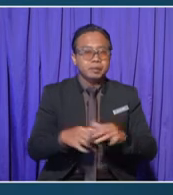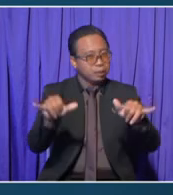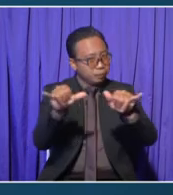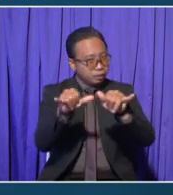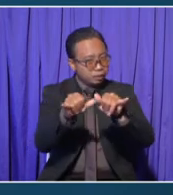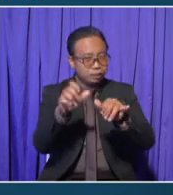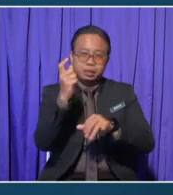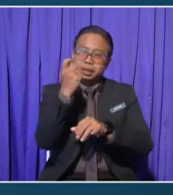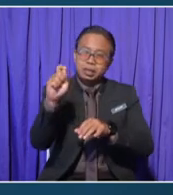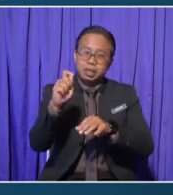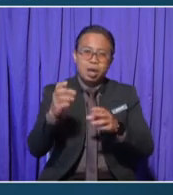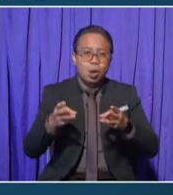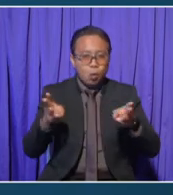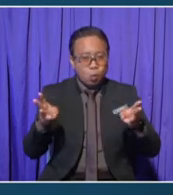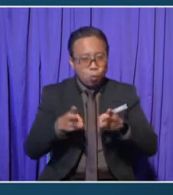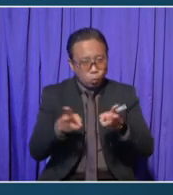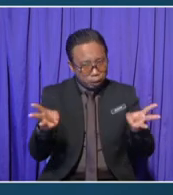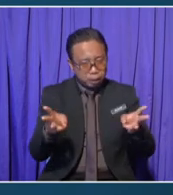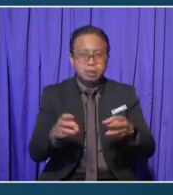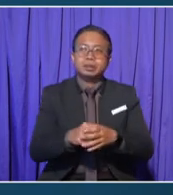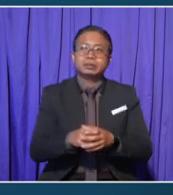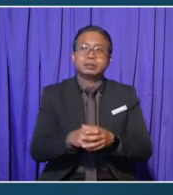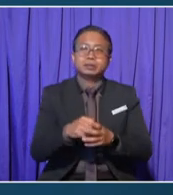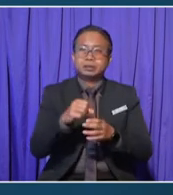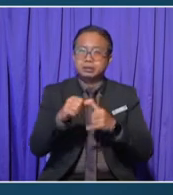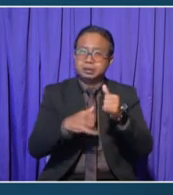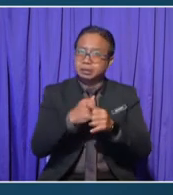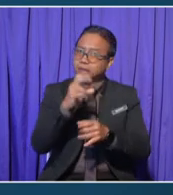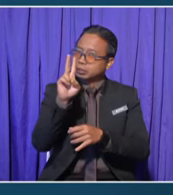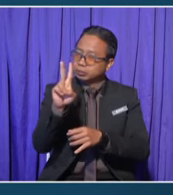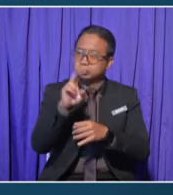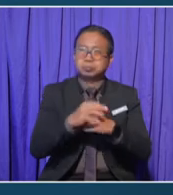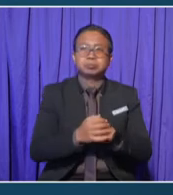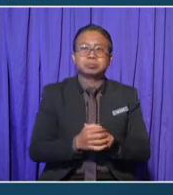Measure the width of your science year 2 textbook.